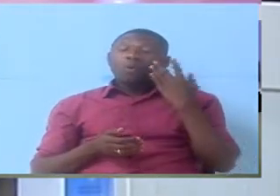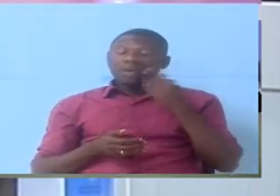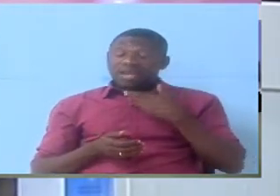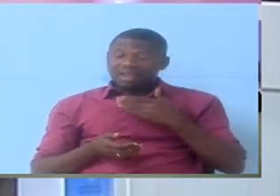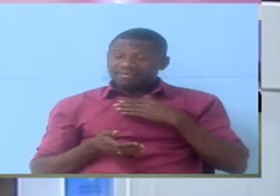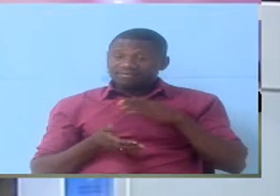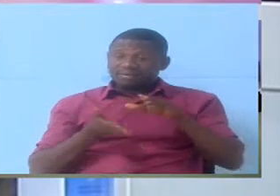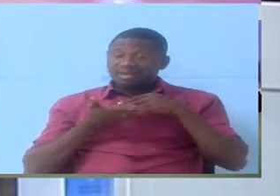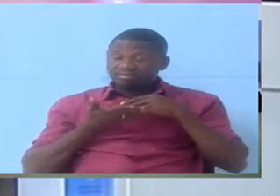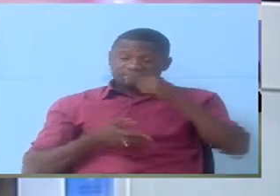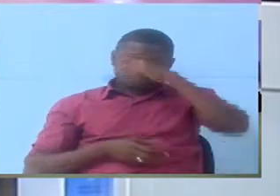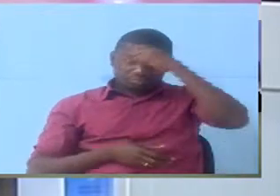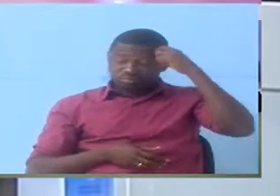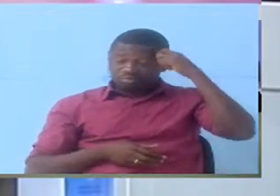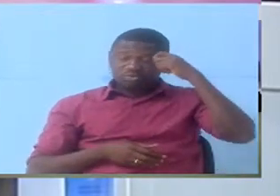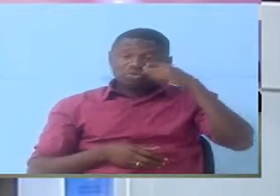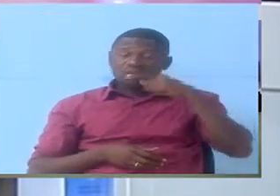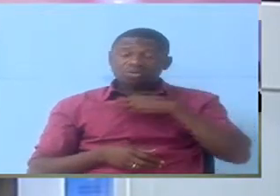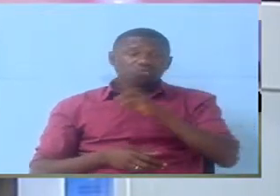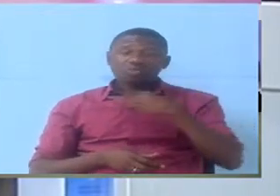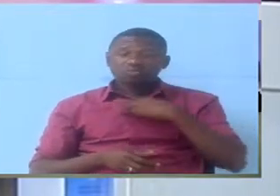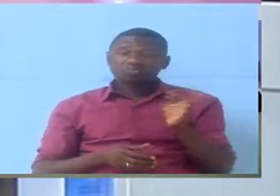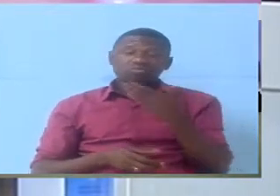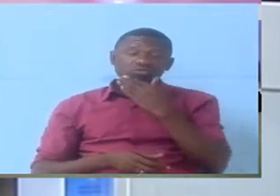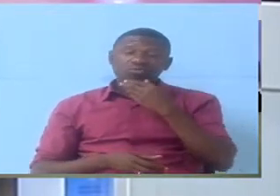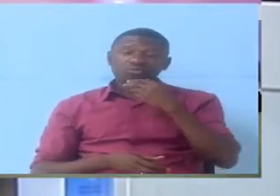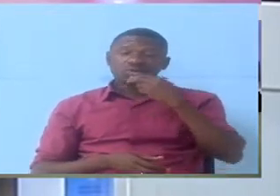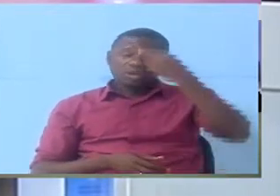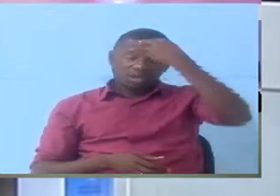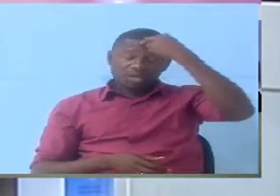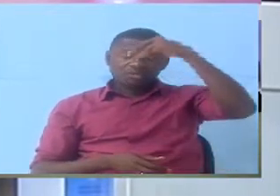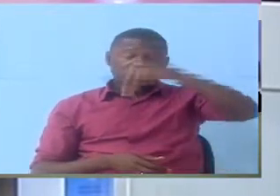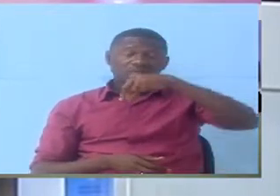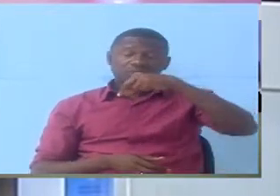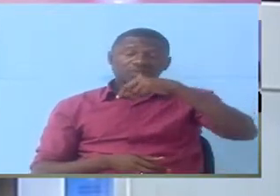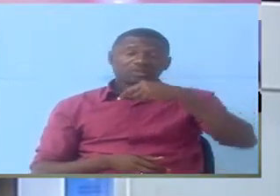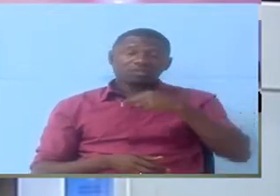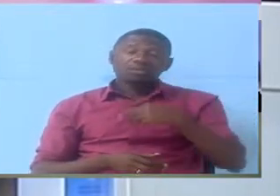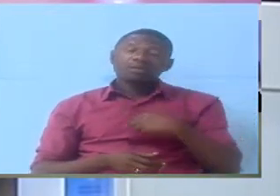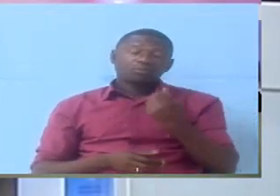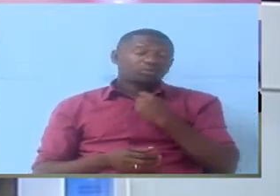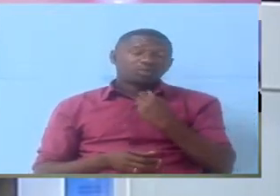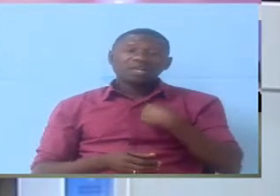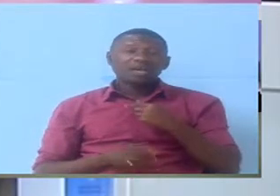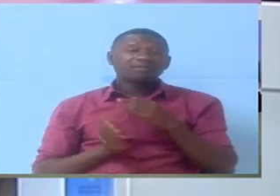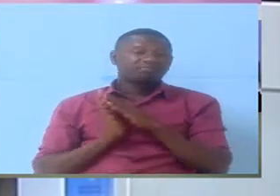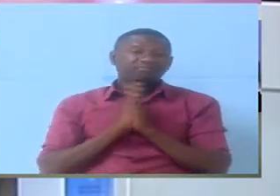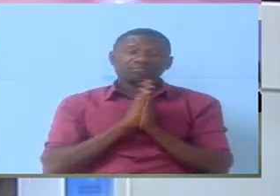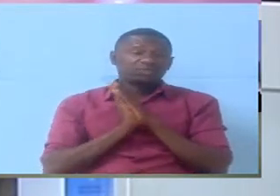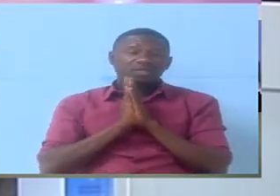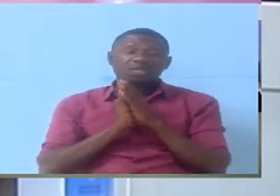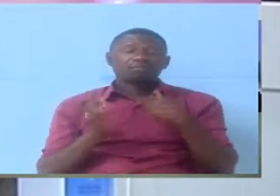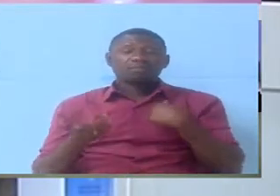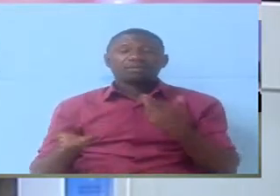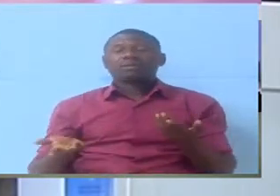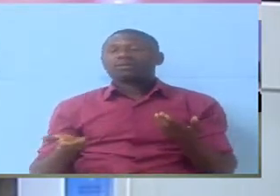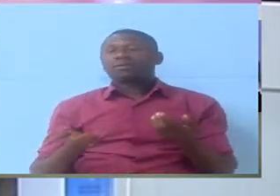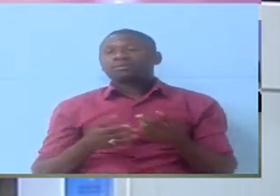soto malafika muru headquarters koteke. Because there was a PNG against me. Gato je membe je wolem imansulan tela